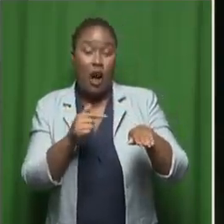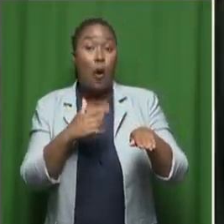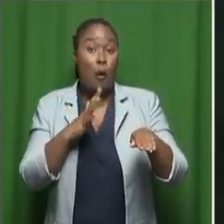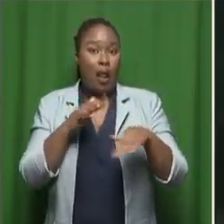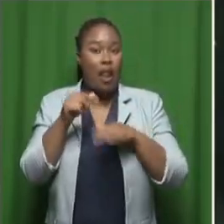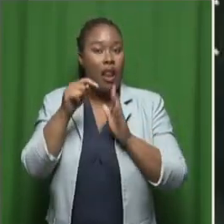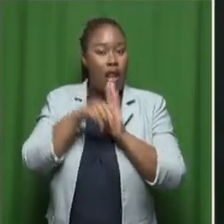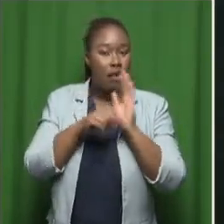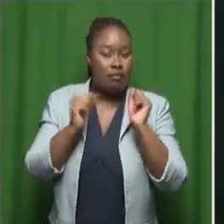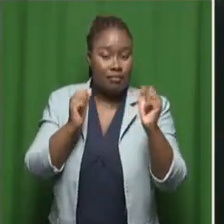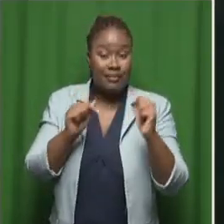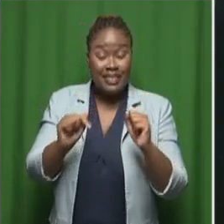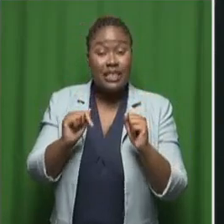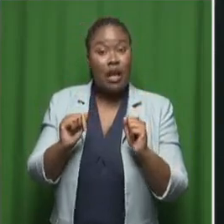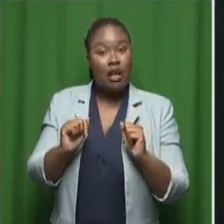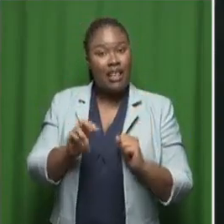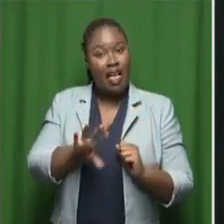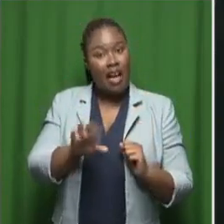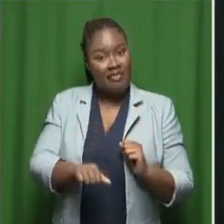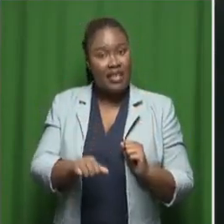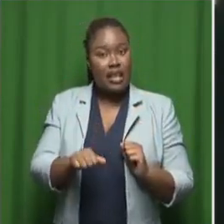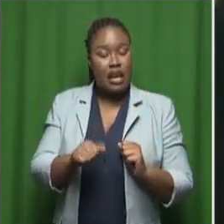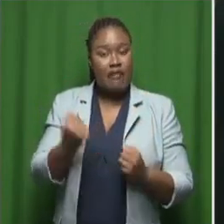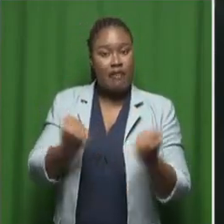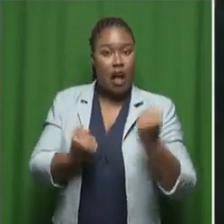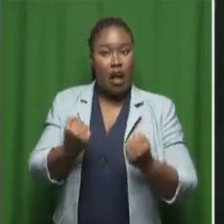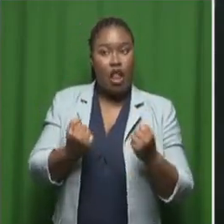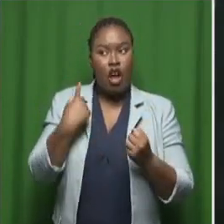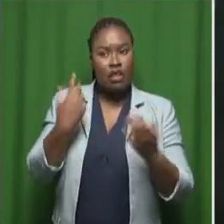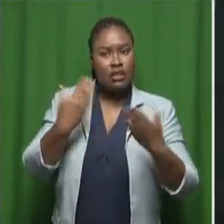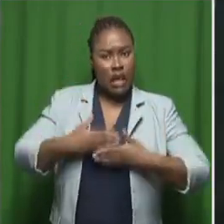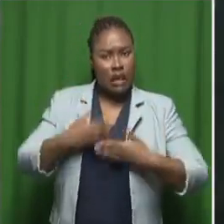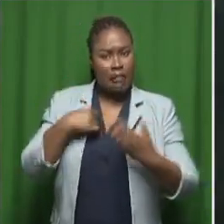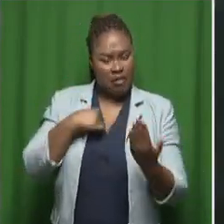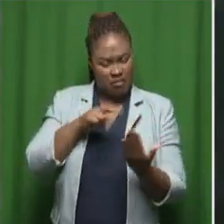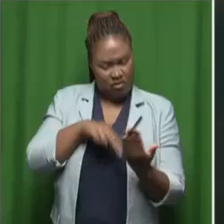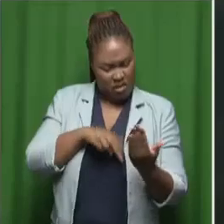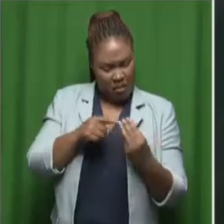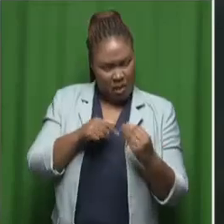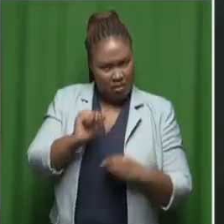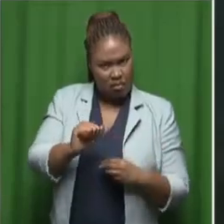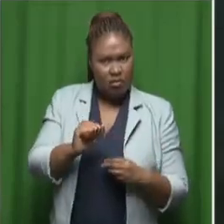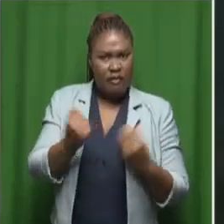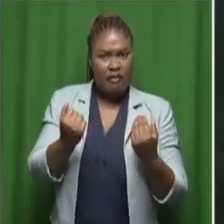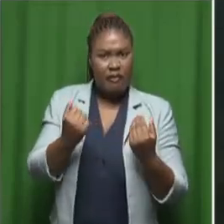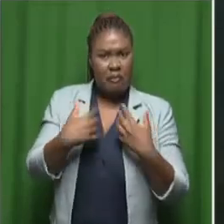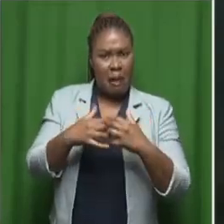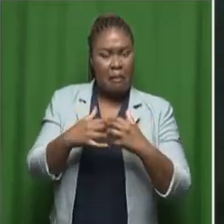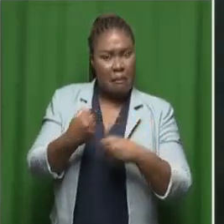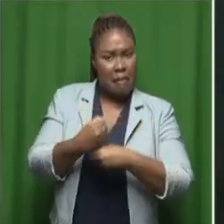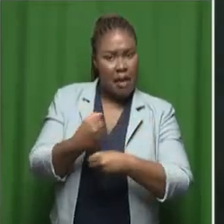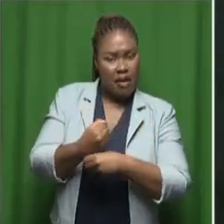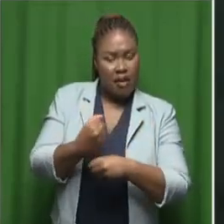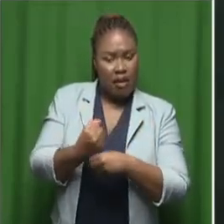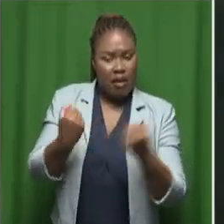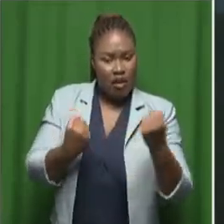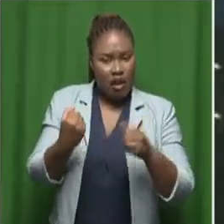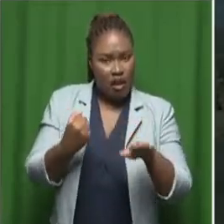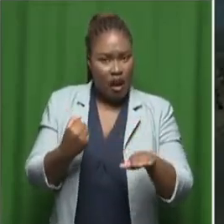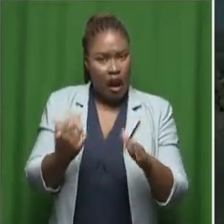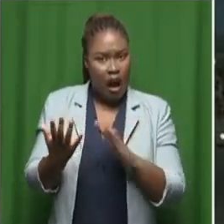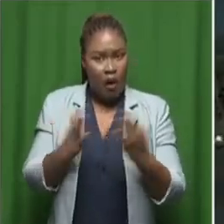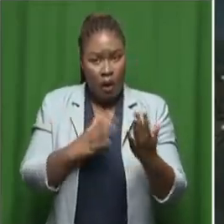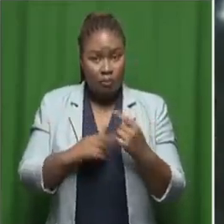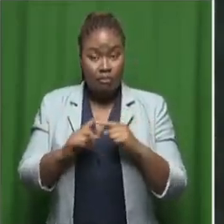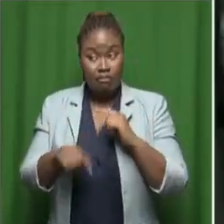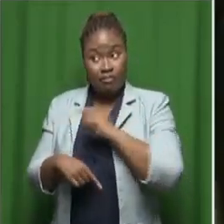this. This is a local vehicle, and I was reading up about it last night, what the story is behind it, how it came to be. But I'm joined here by